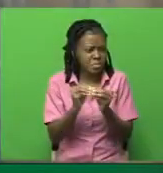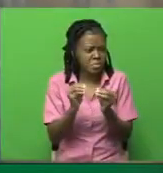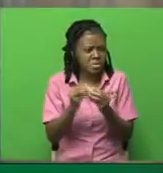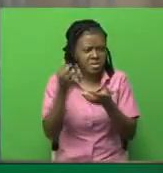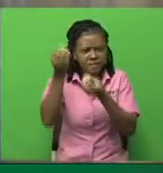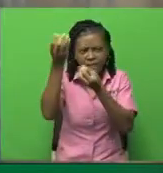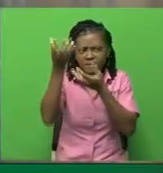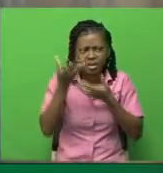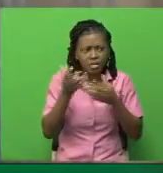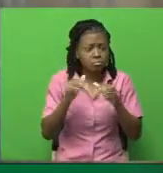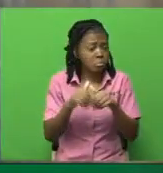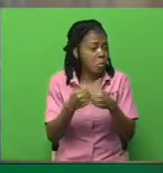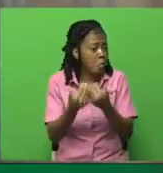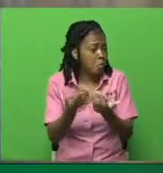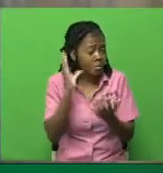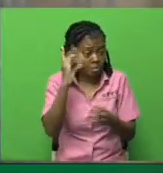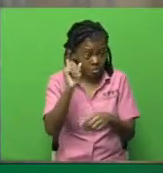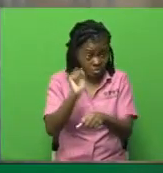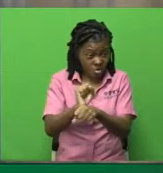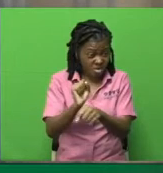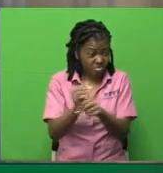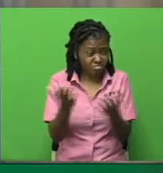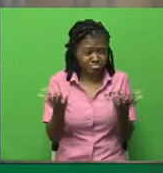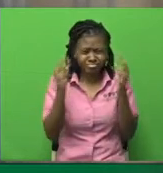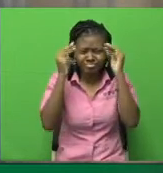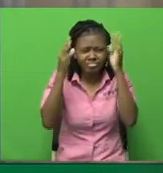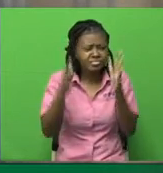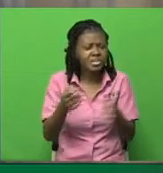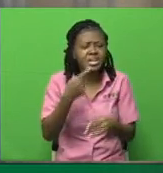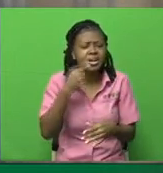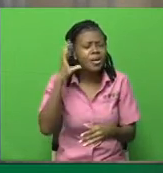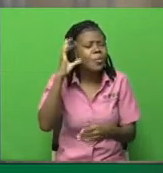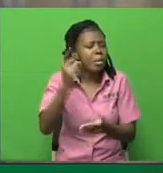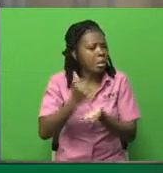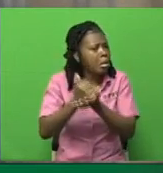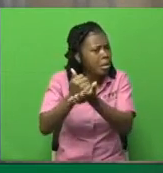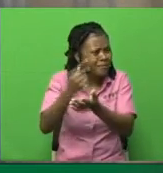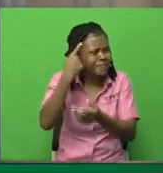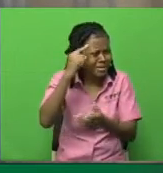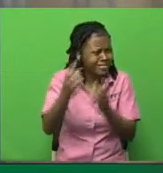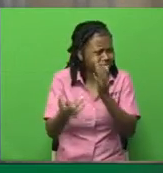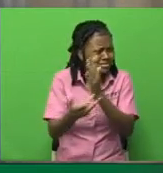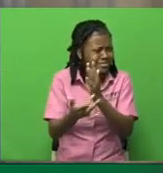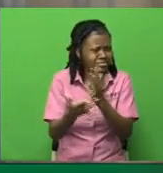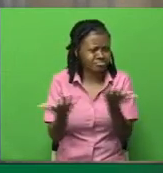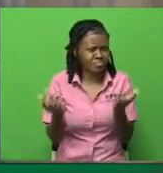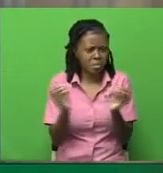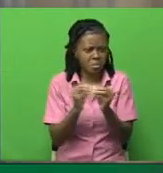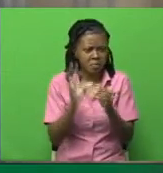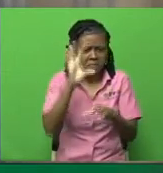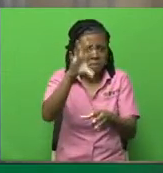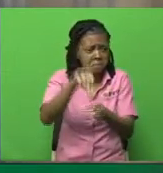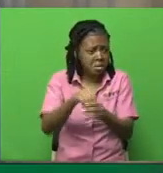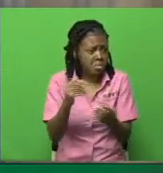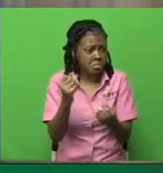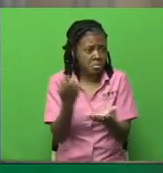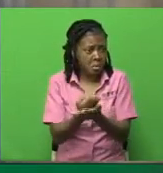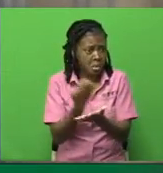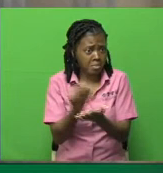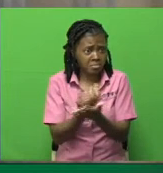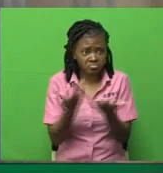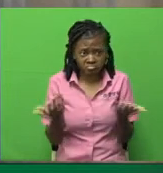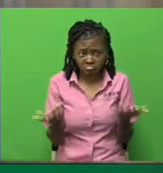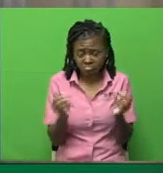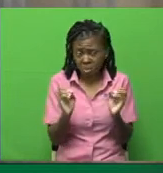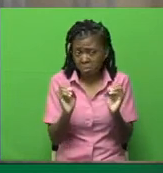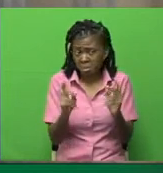how it will work Minister says to help develop a digital economy and um the minister raised fuel prices